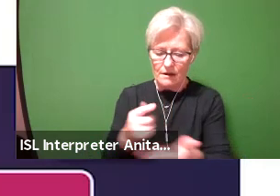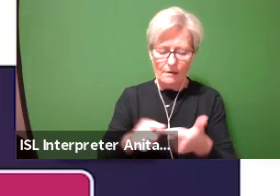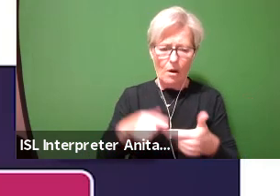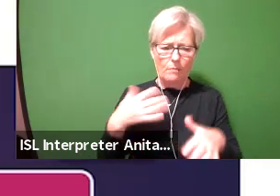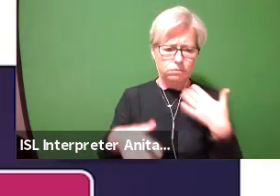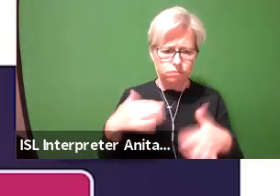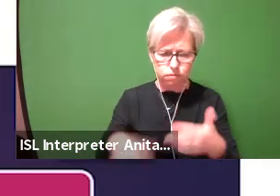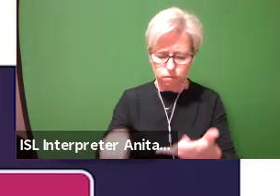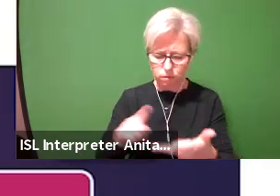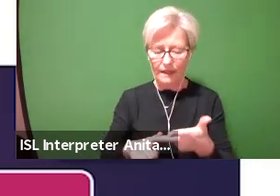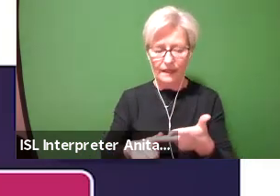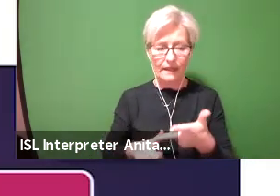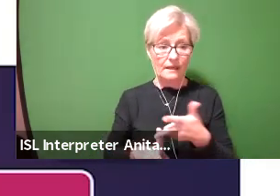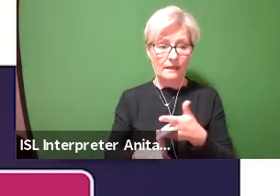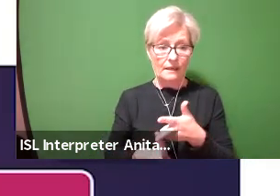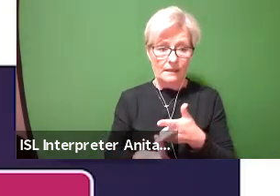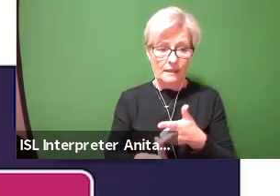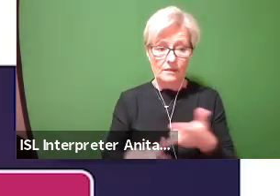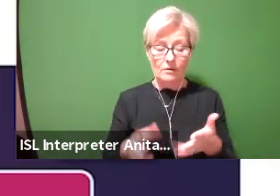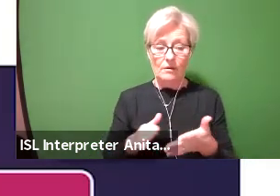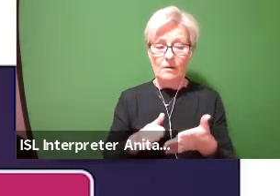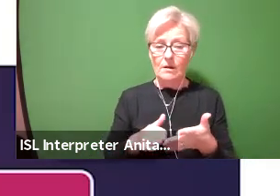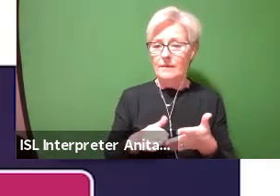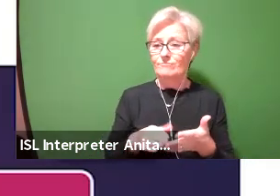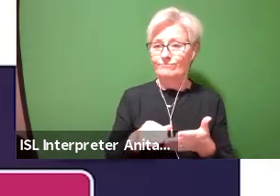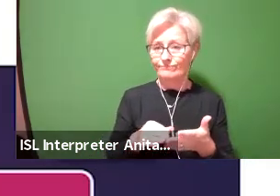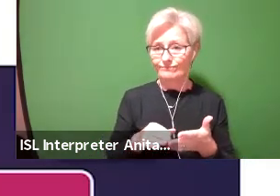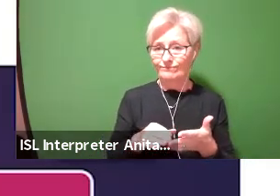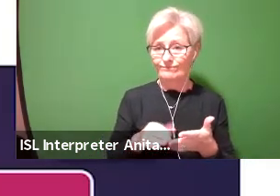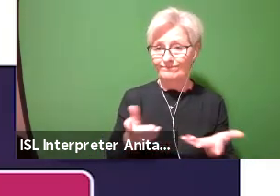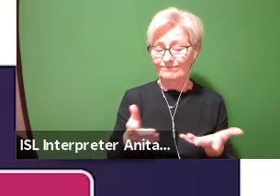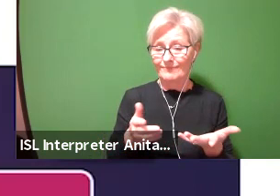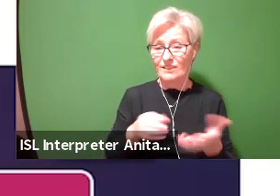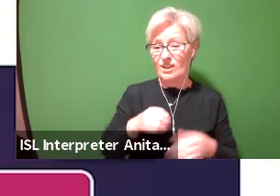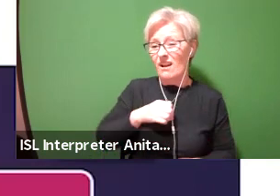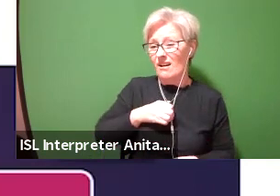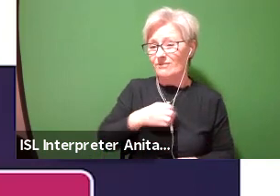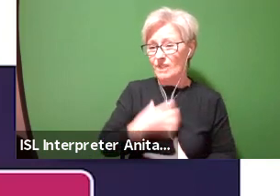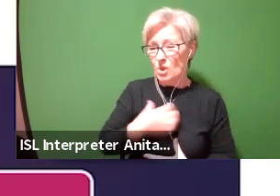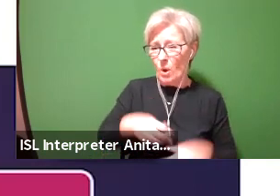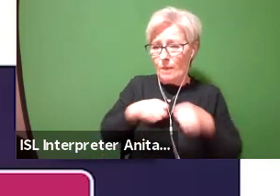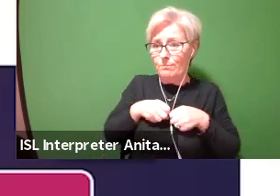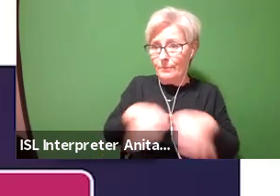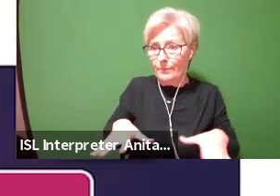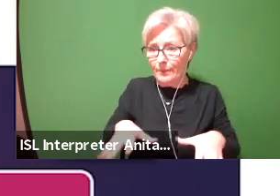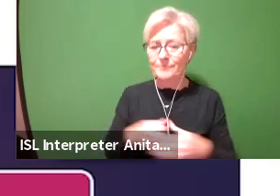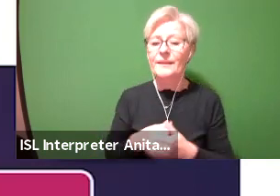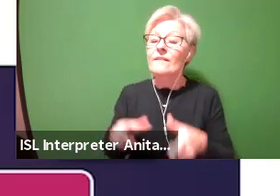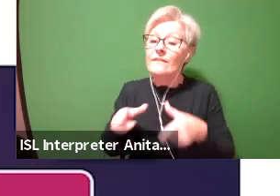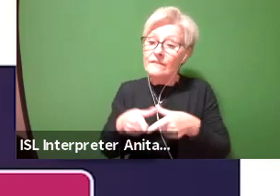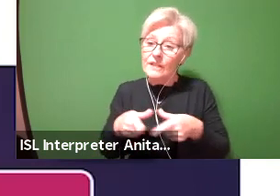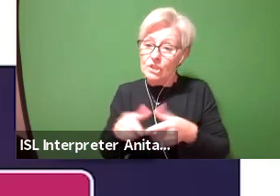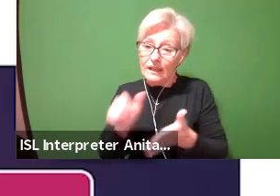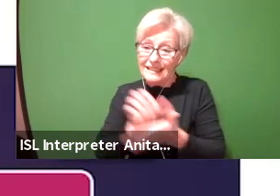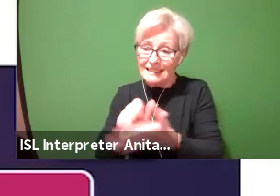incontinence. In terms of vaginal symptoms, you often get experience vaginal dryness, which can